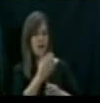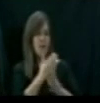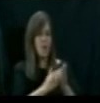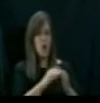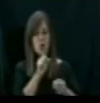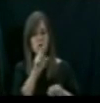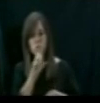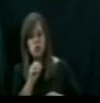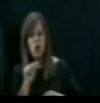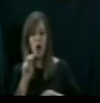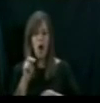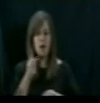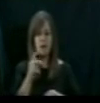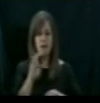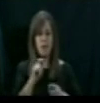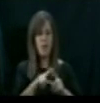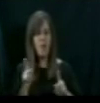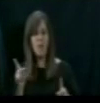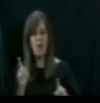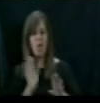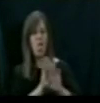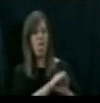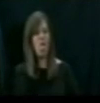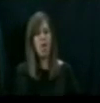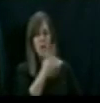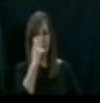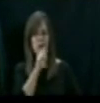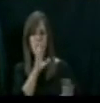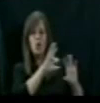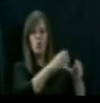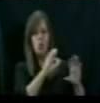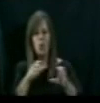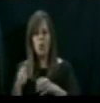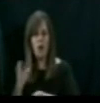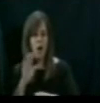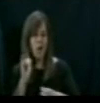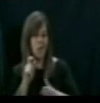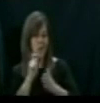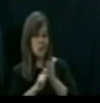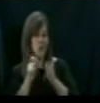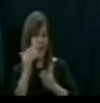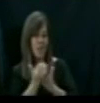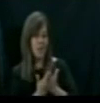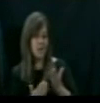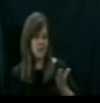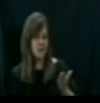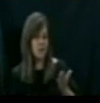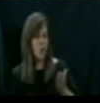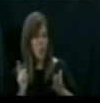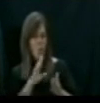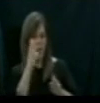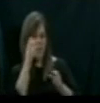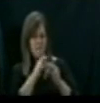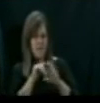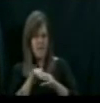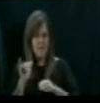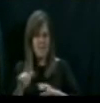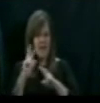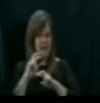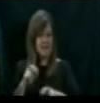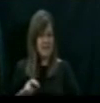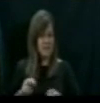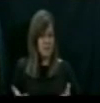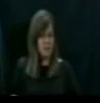ensemble, but gets slammed for not doing grouping on the checklist, where's their faith in that assessment?